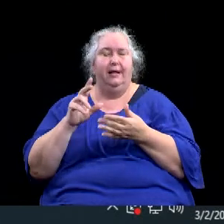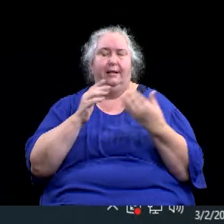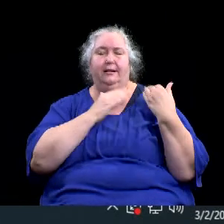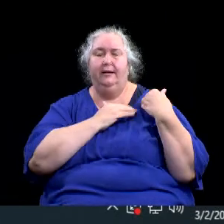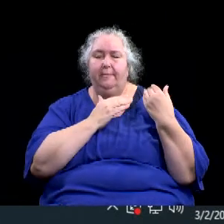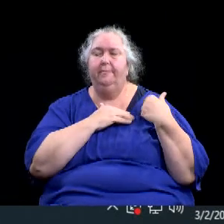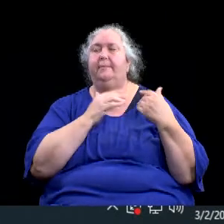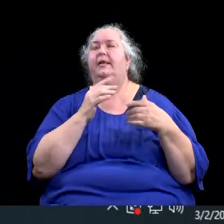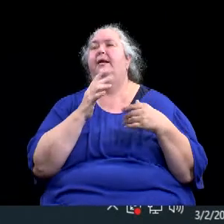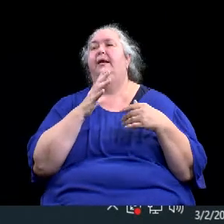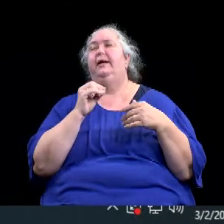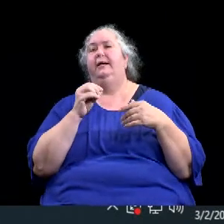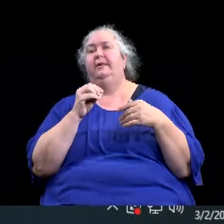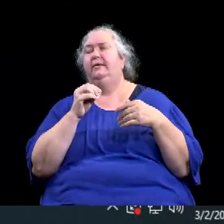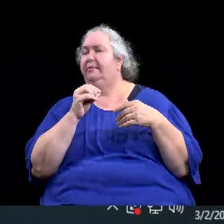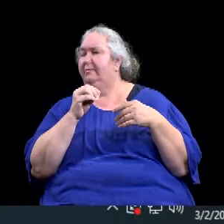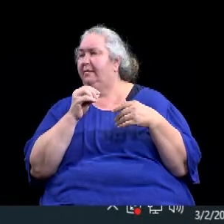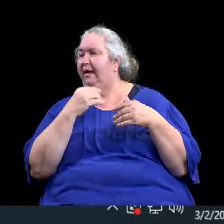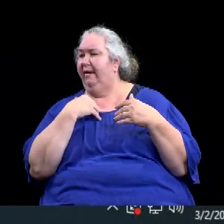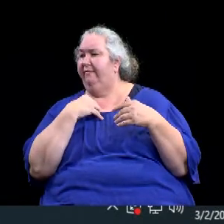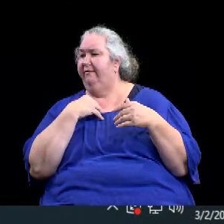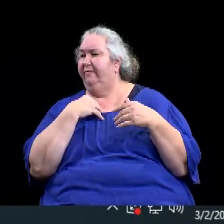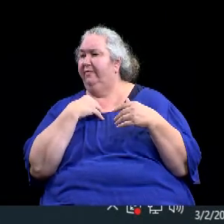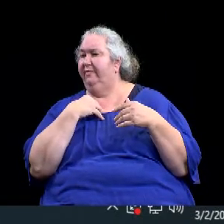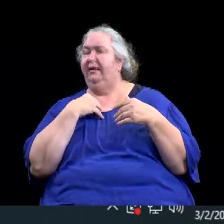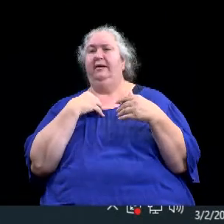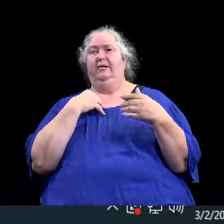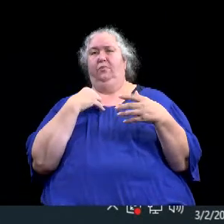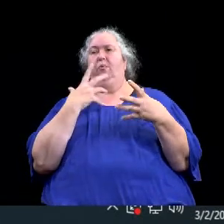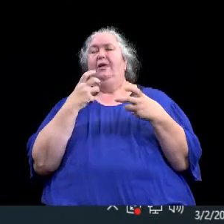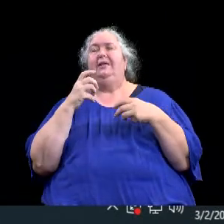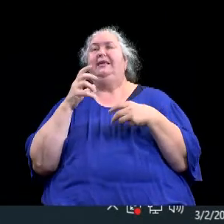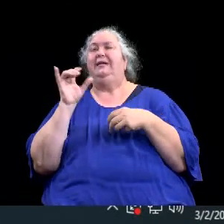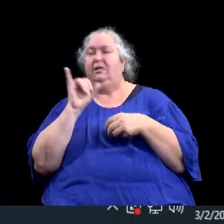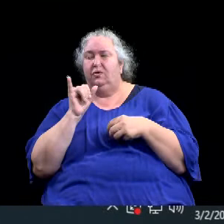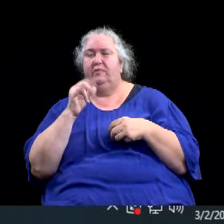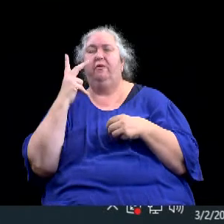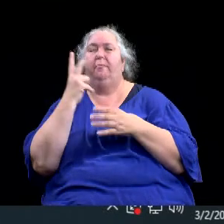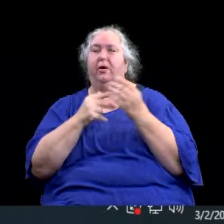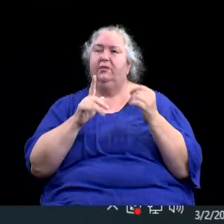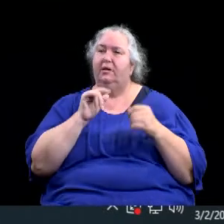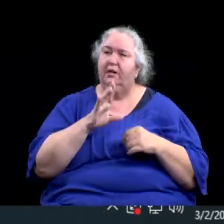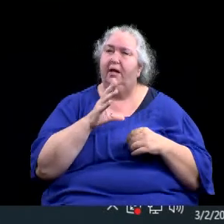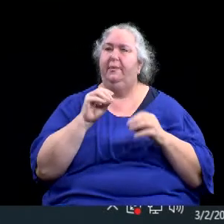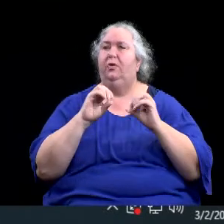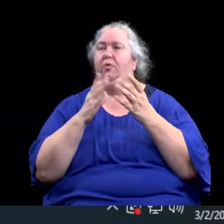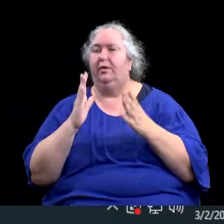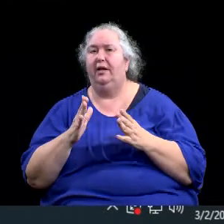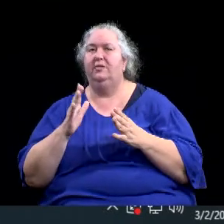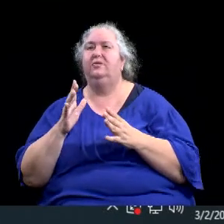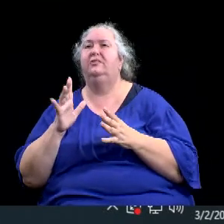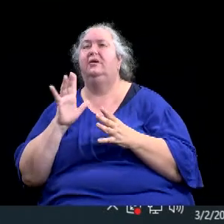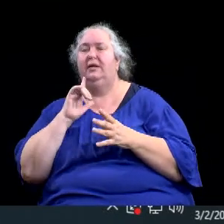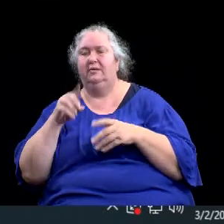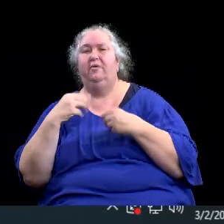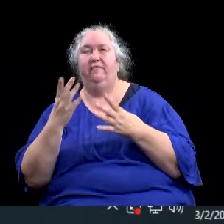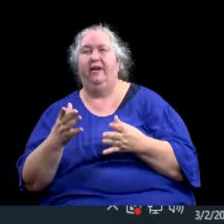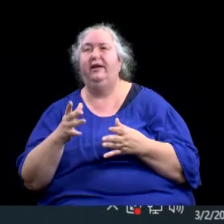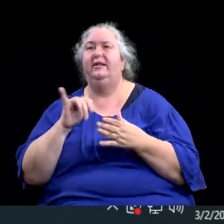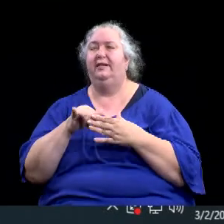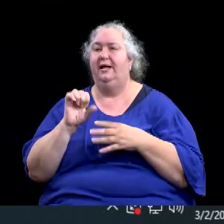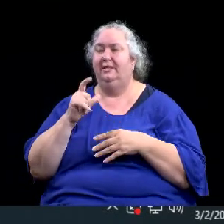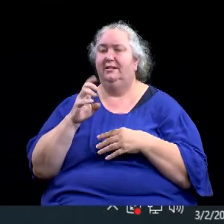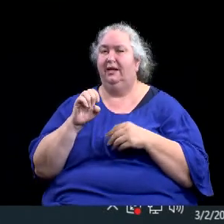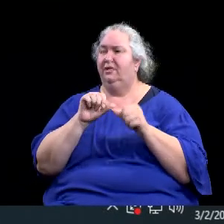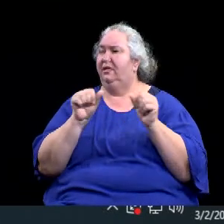though both club organizers and U.S. sanctioned cycling, is also provided. The staging area at Redwood Shelter will be closely monitored for social